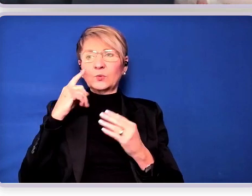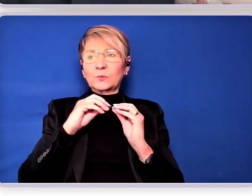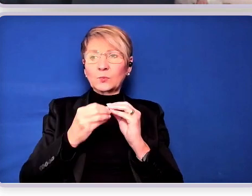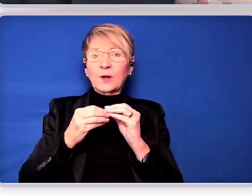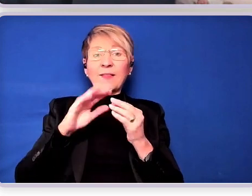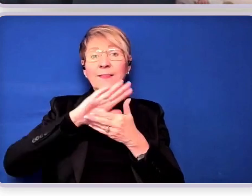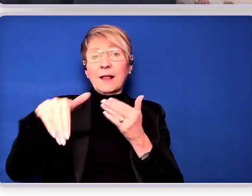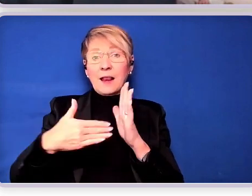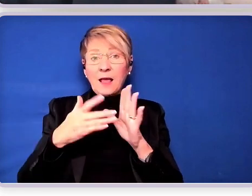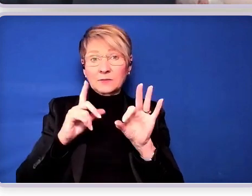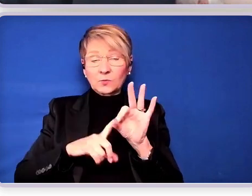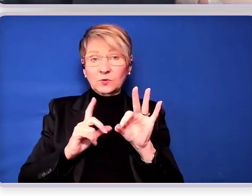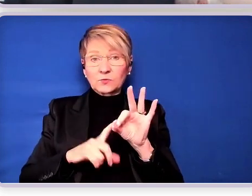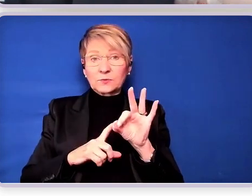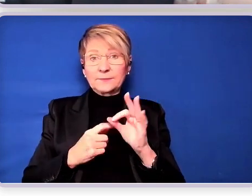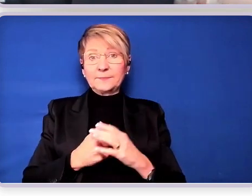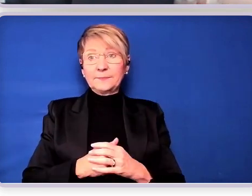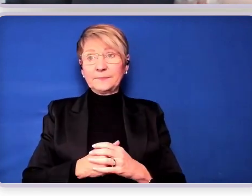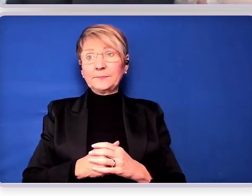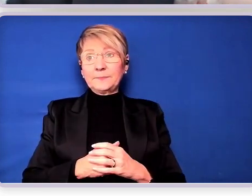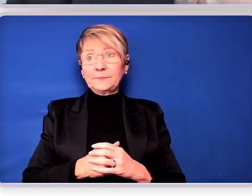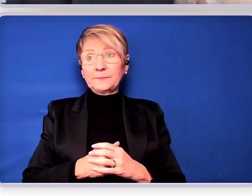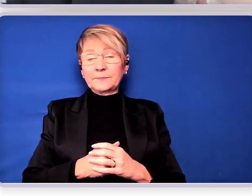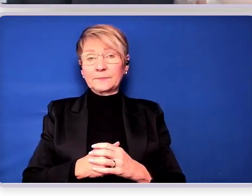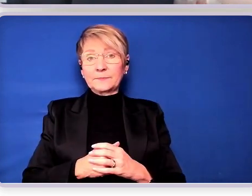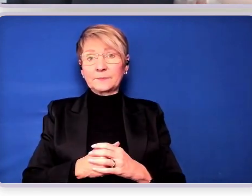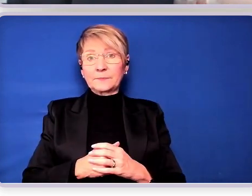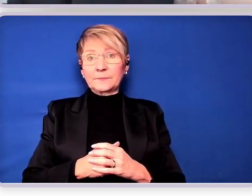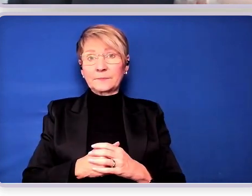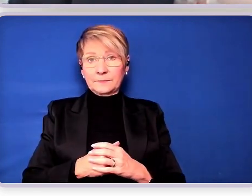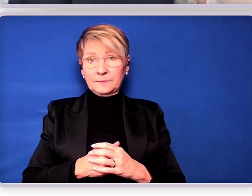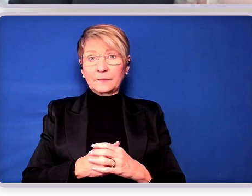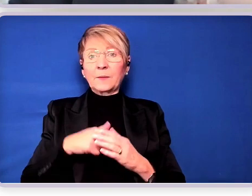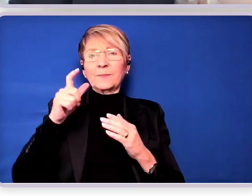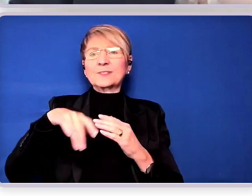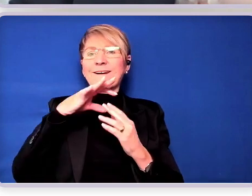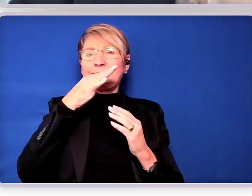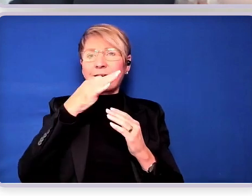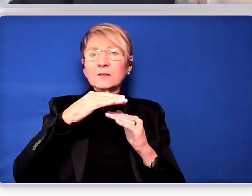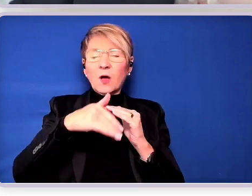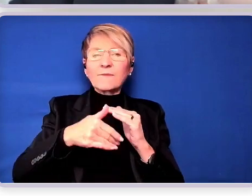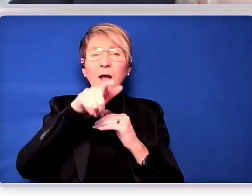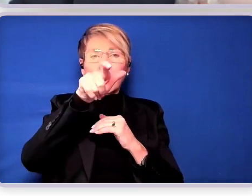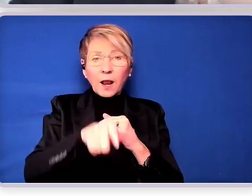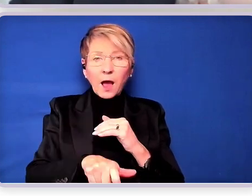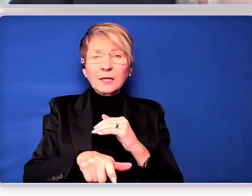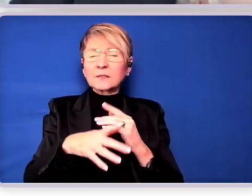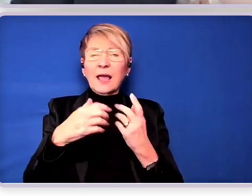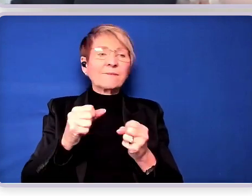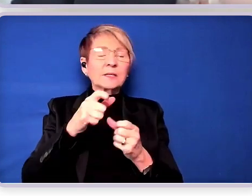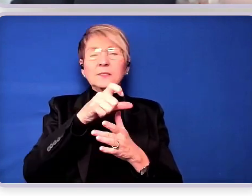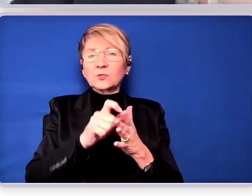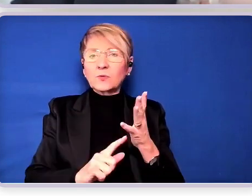now. So what about intersectionality? Are you able to assist clients who may have been discriminated against due